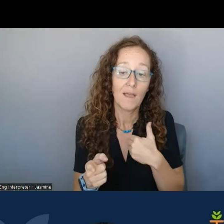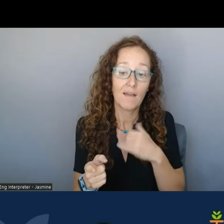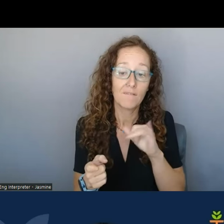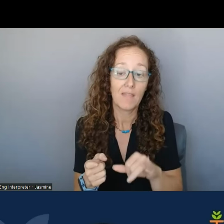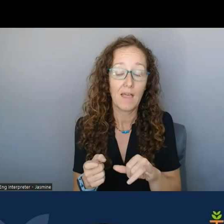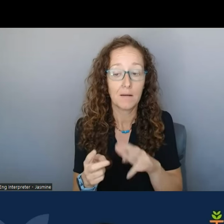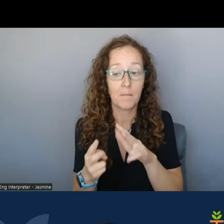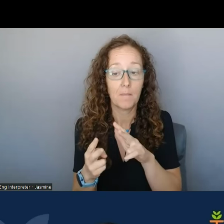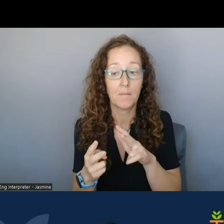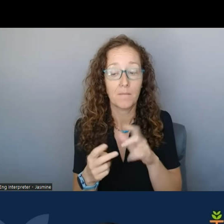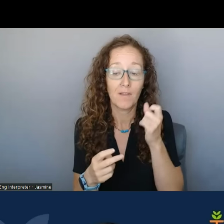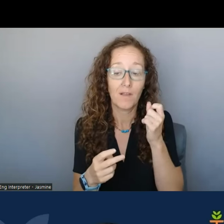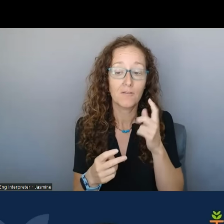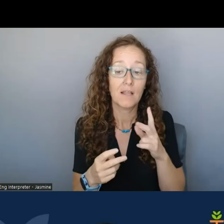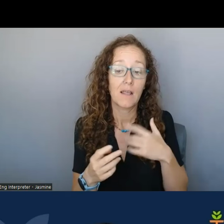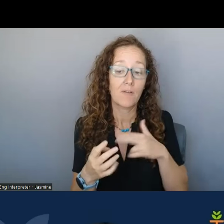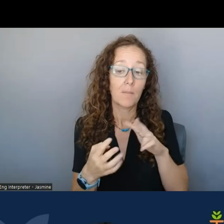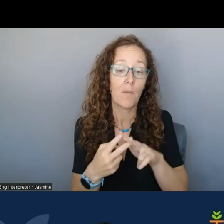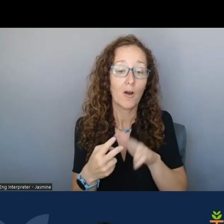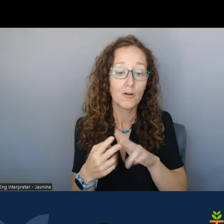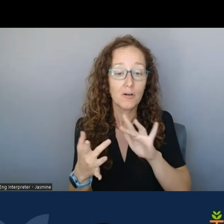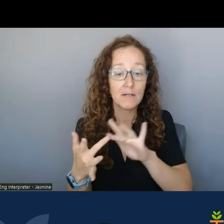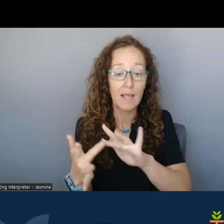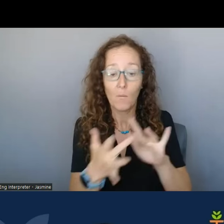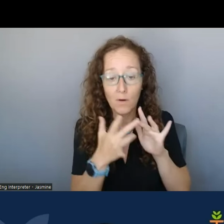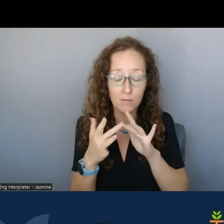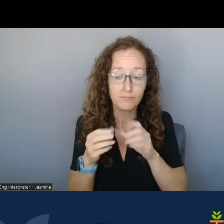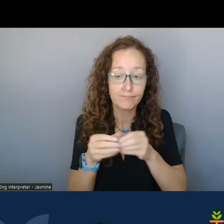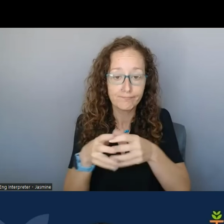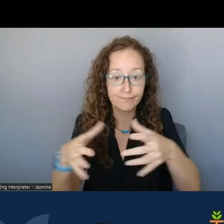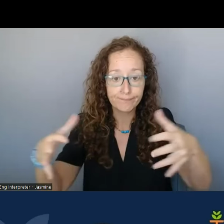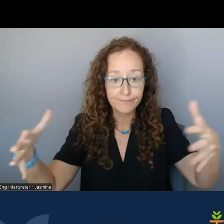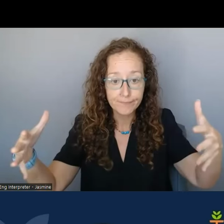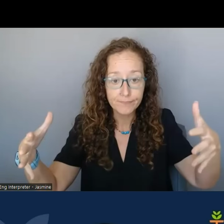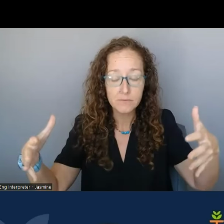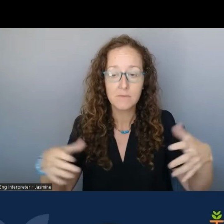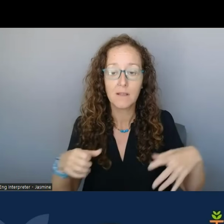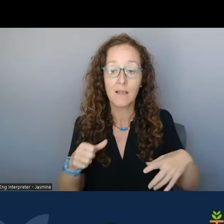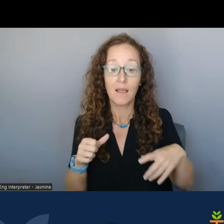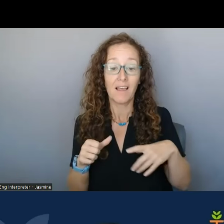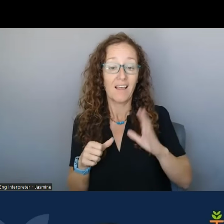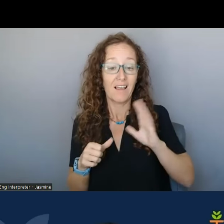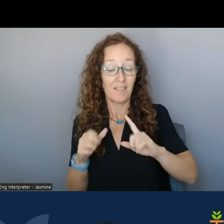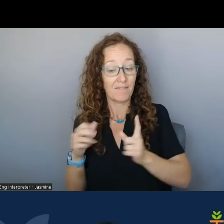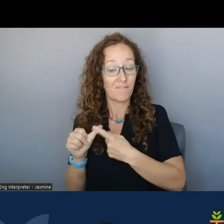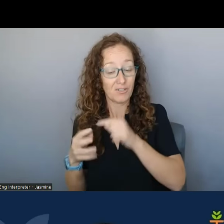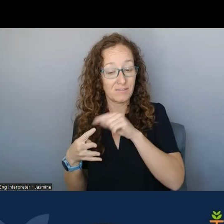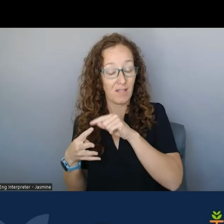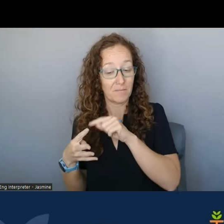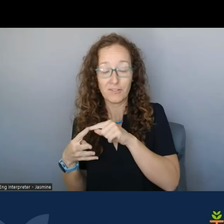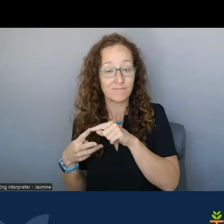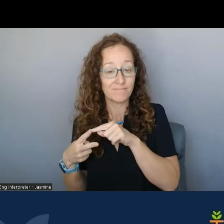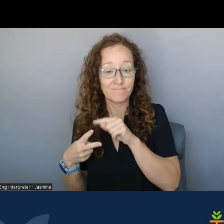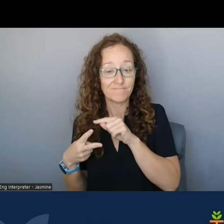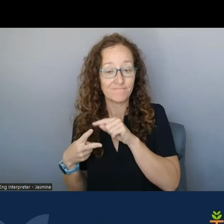does not. So in the first option, you can go anywhere that accepts Medicare, but Medicare Advantage has provider